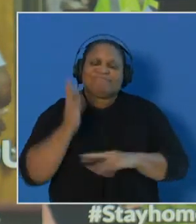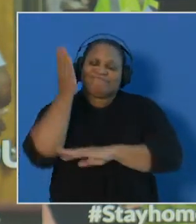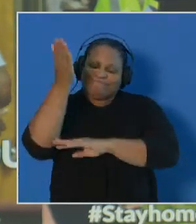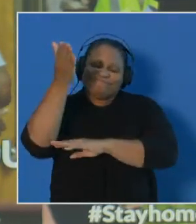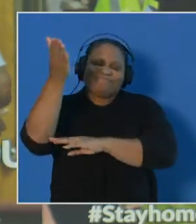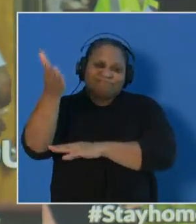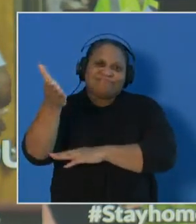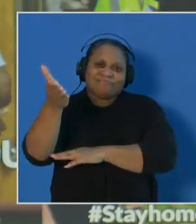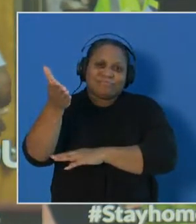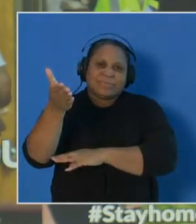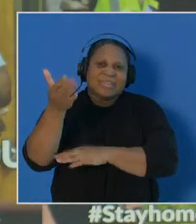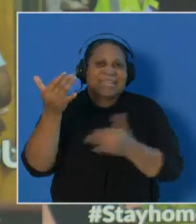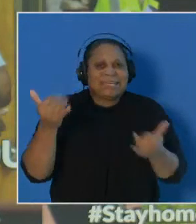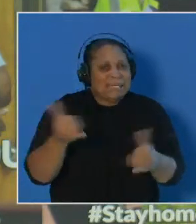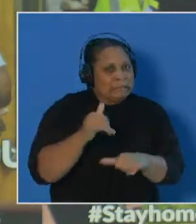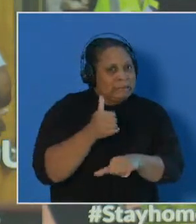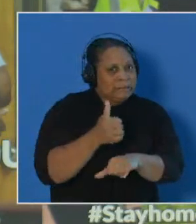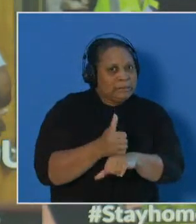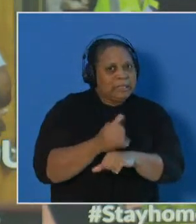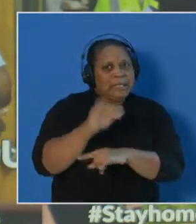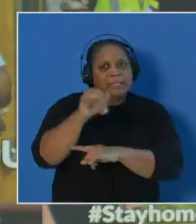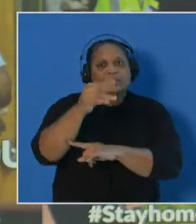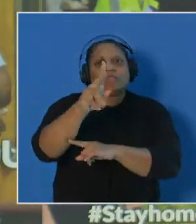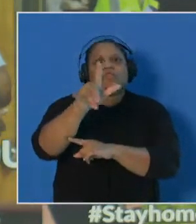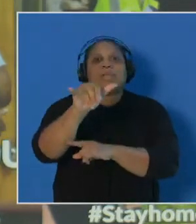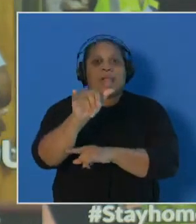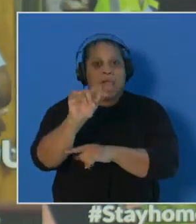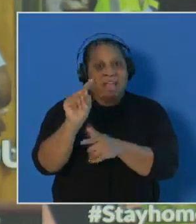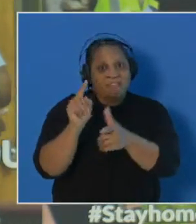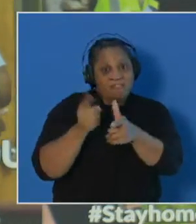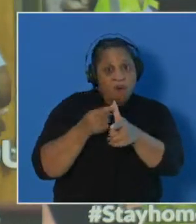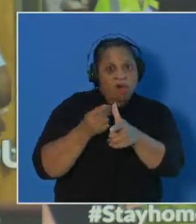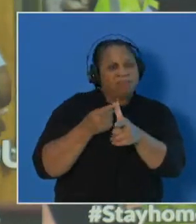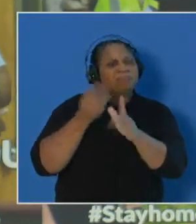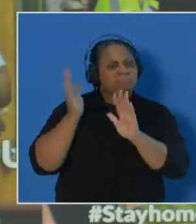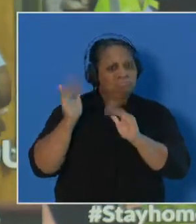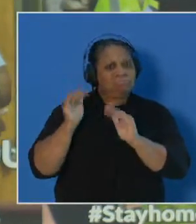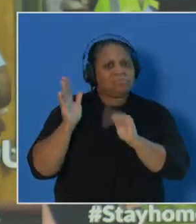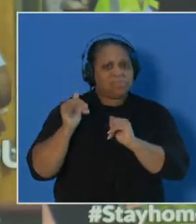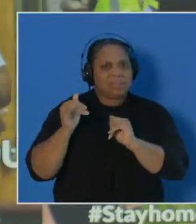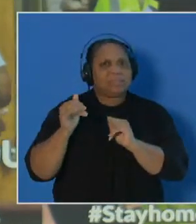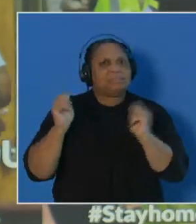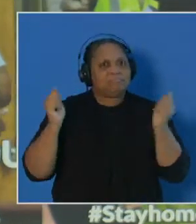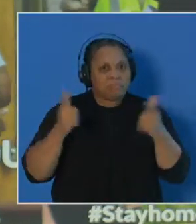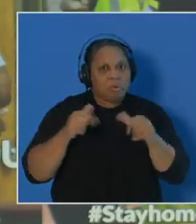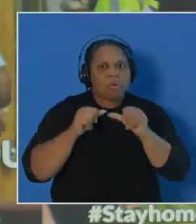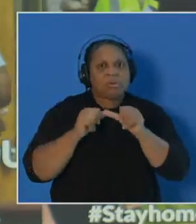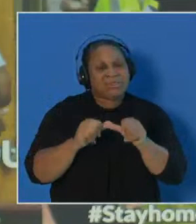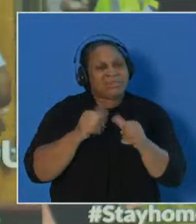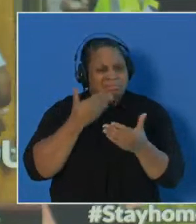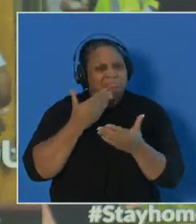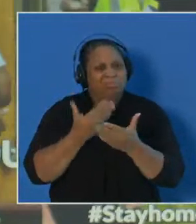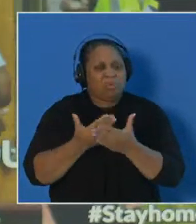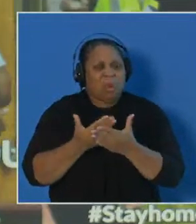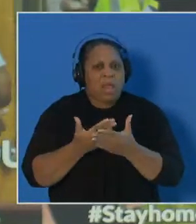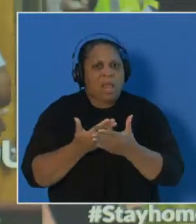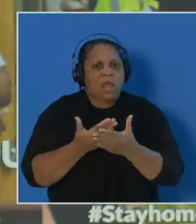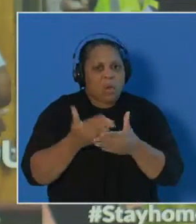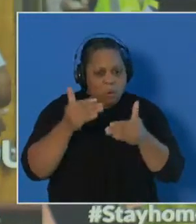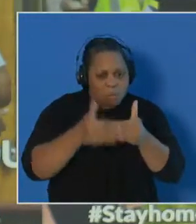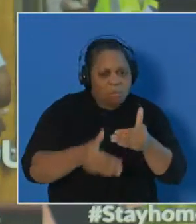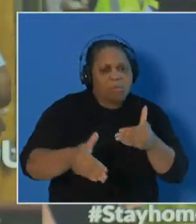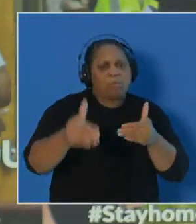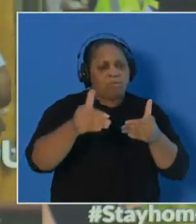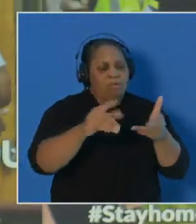which we are tentatively setting at July 1st, when we expect, if all continues to go well, that we will move to